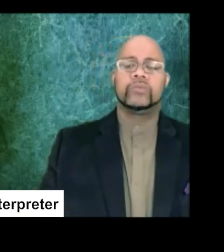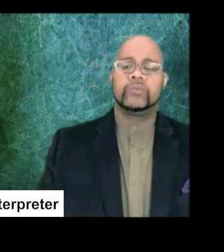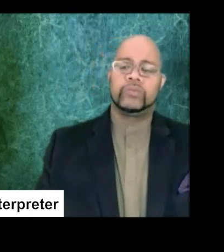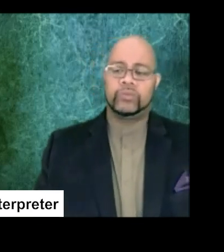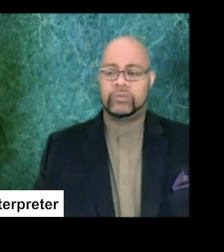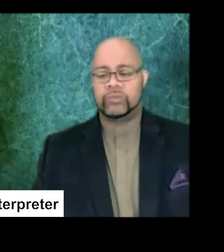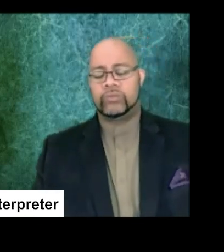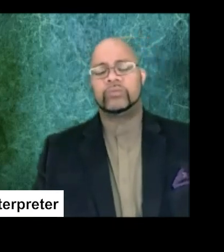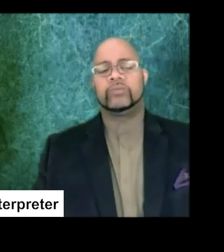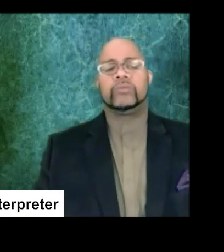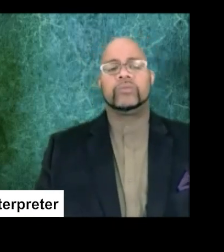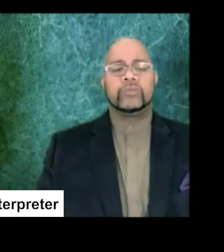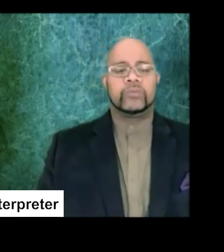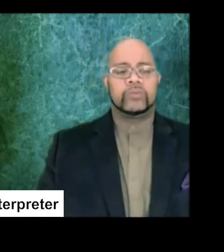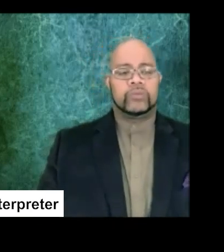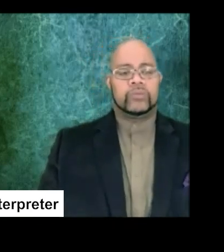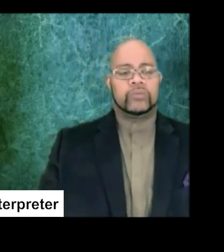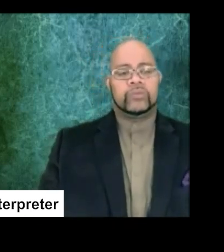essential